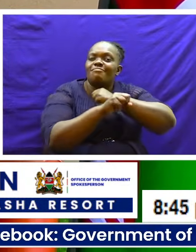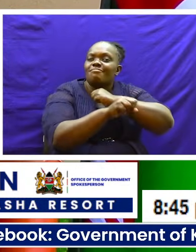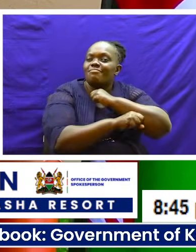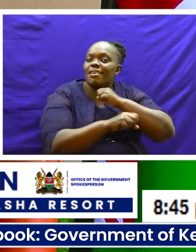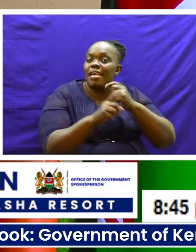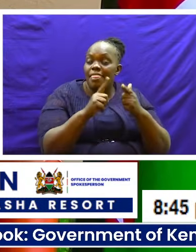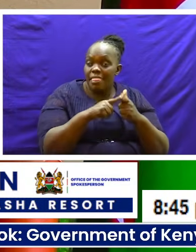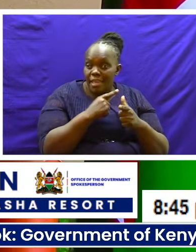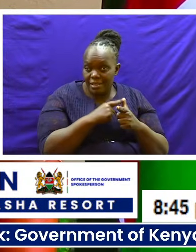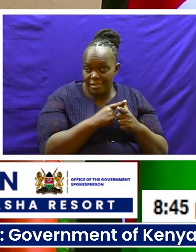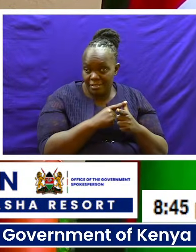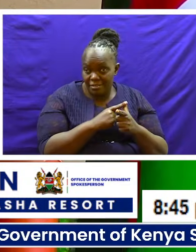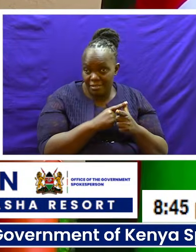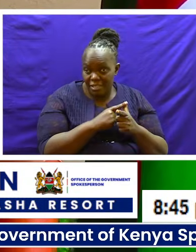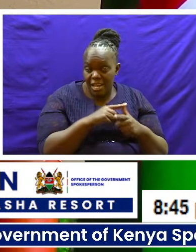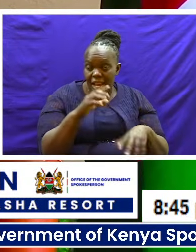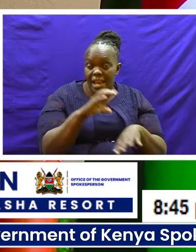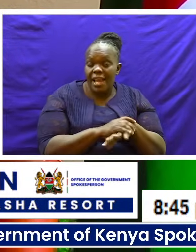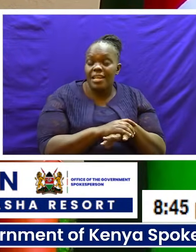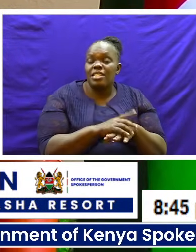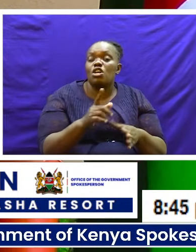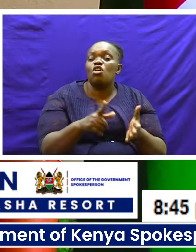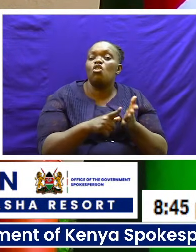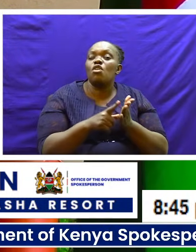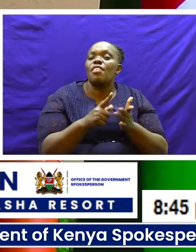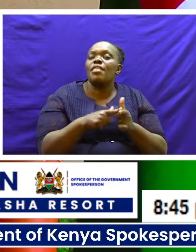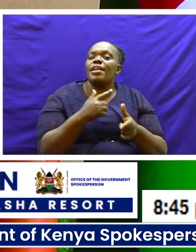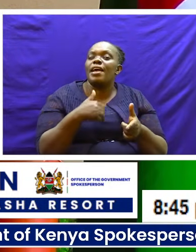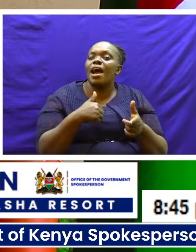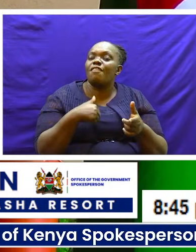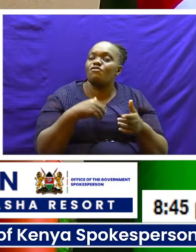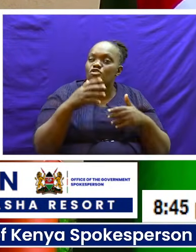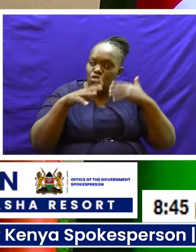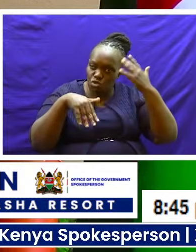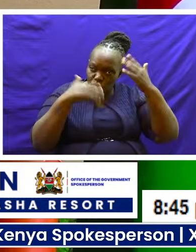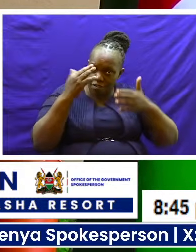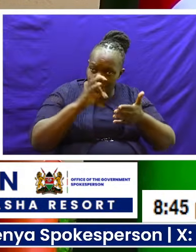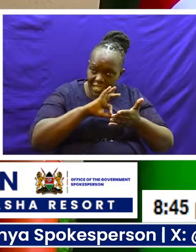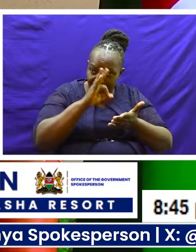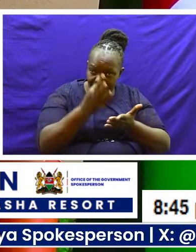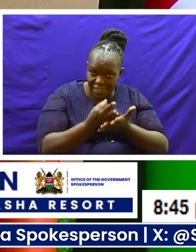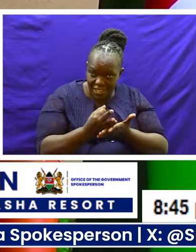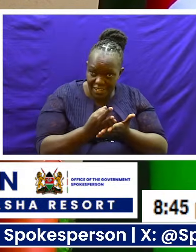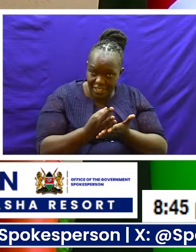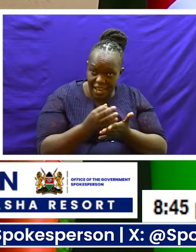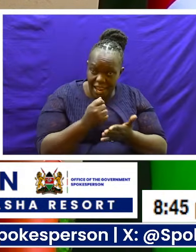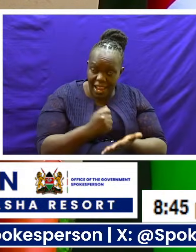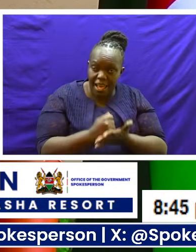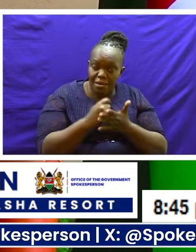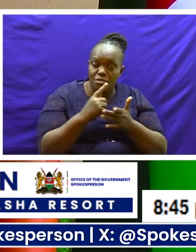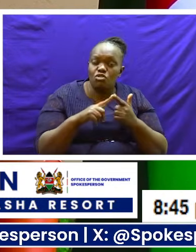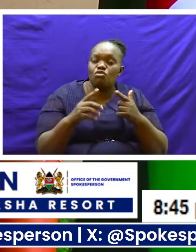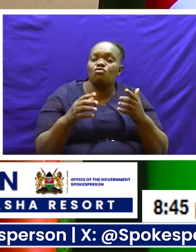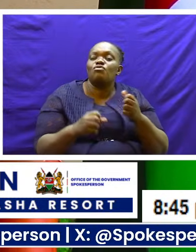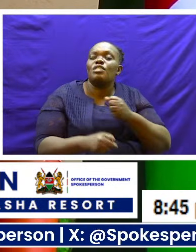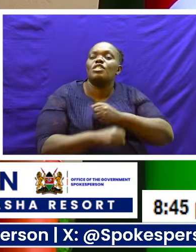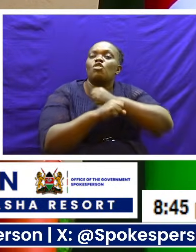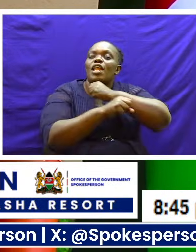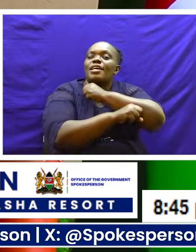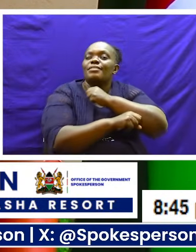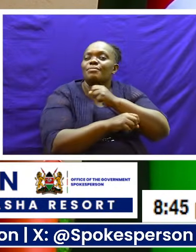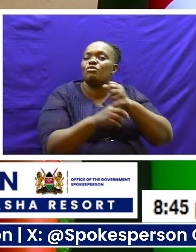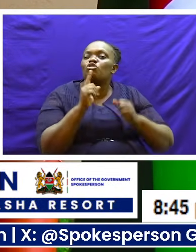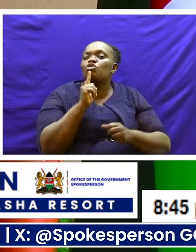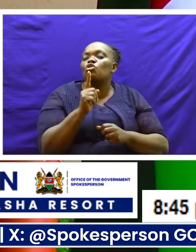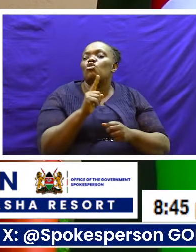then, getting loans, and then we have the universities fund that helps with scholarships.